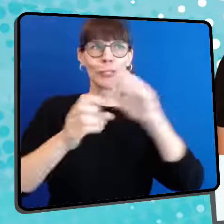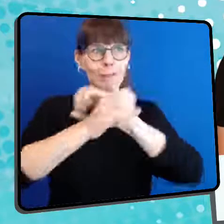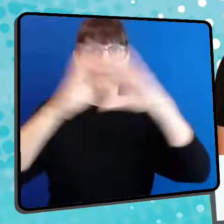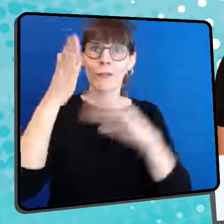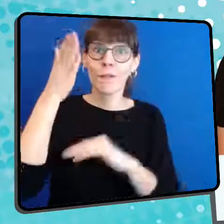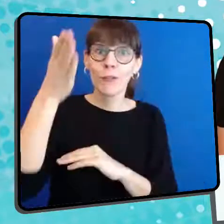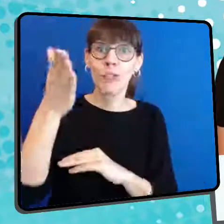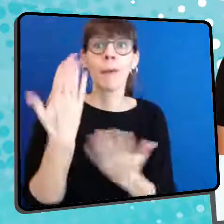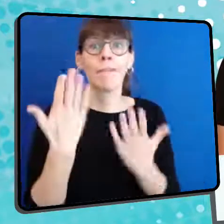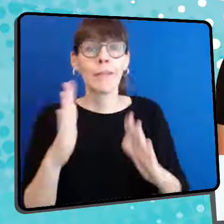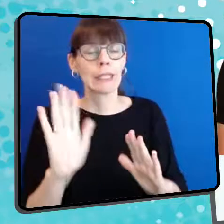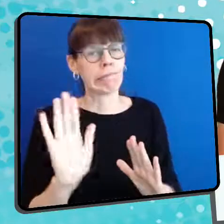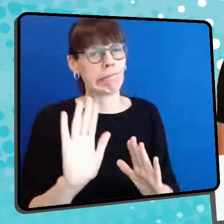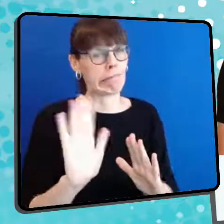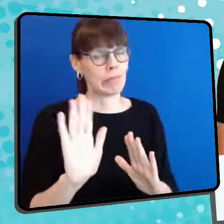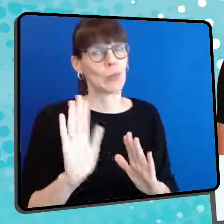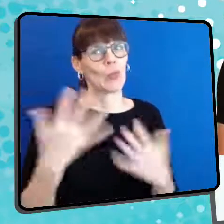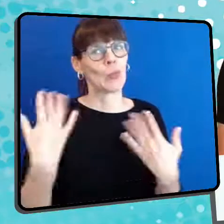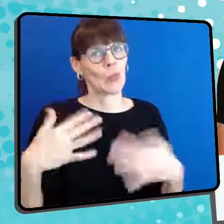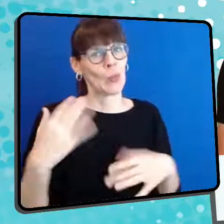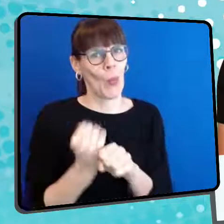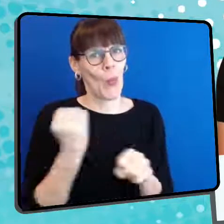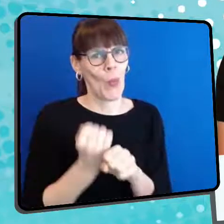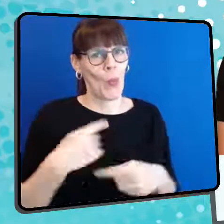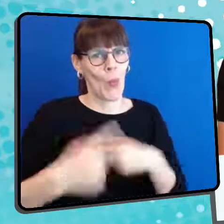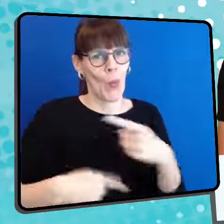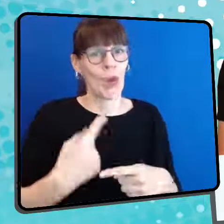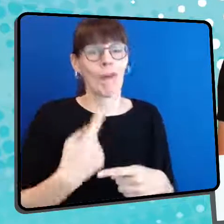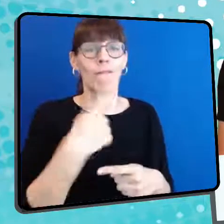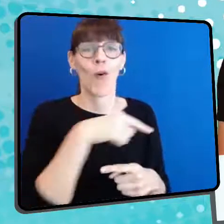data engineers. Don't worry about your job. We'll keep you.